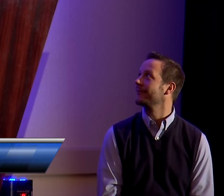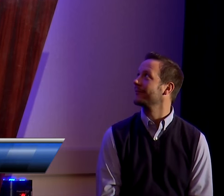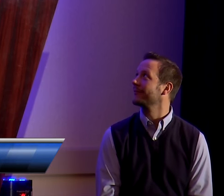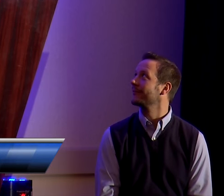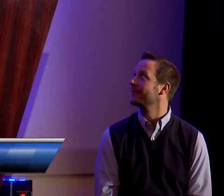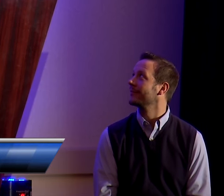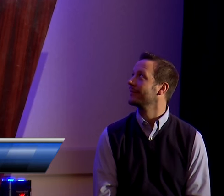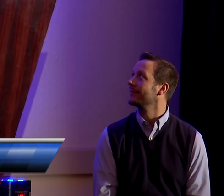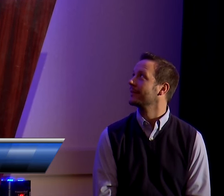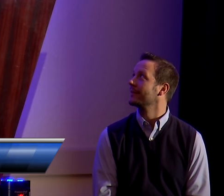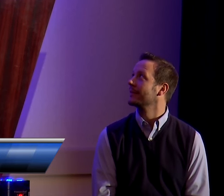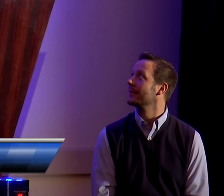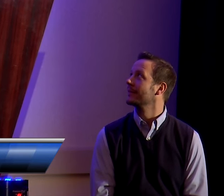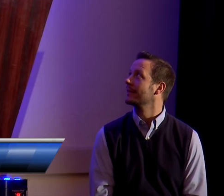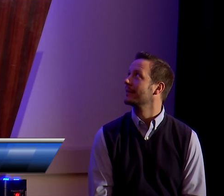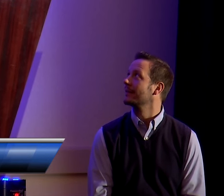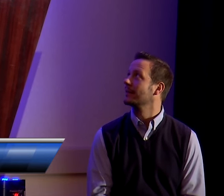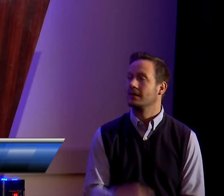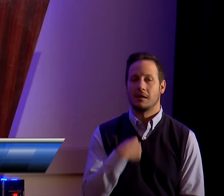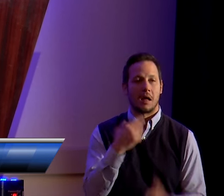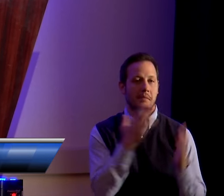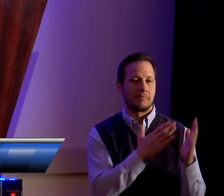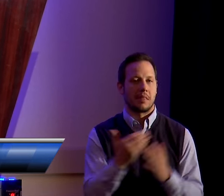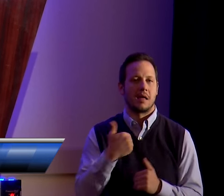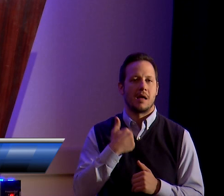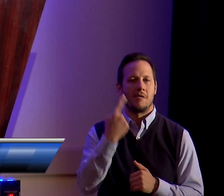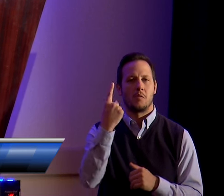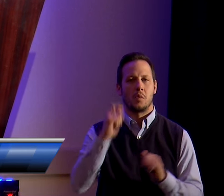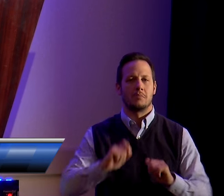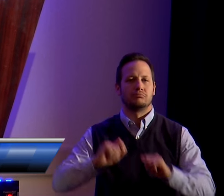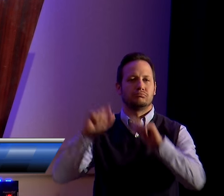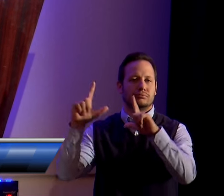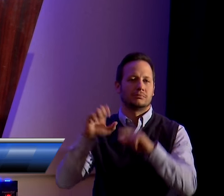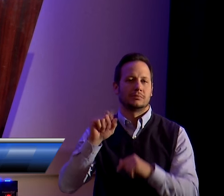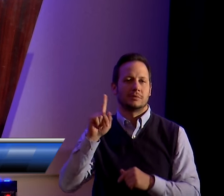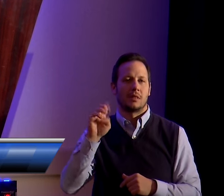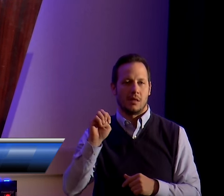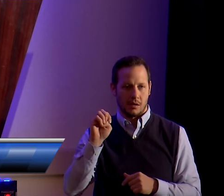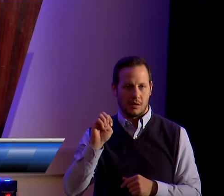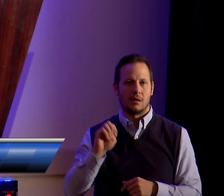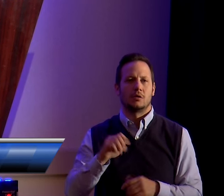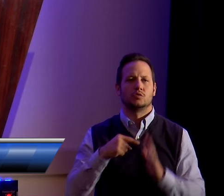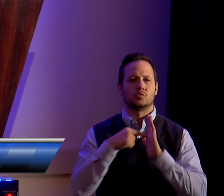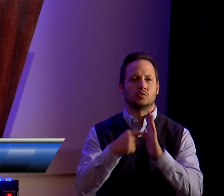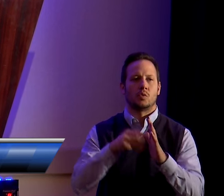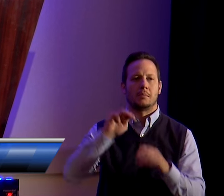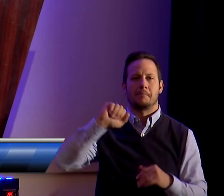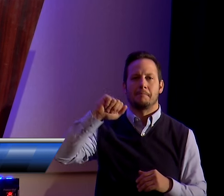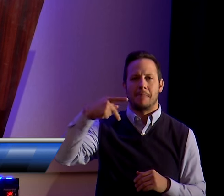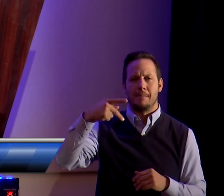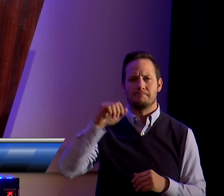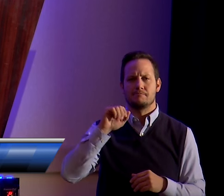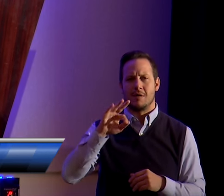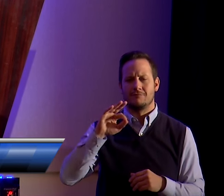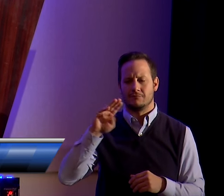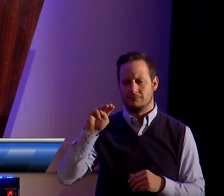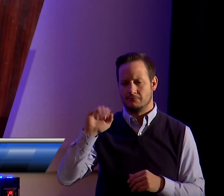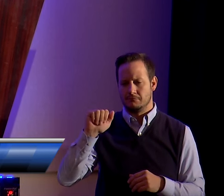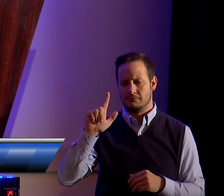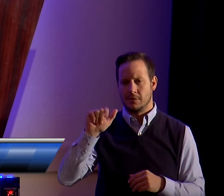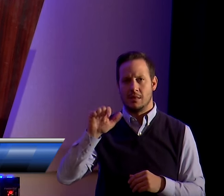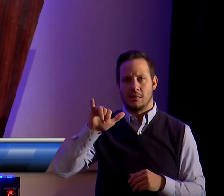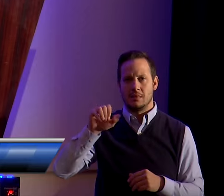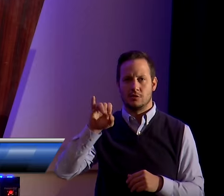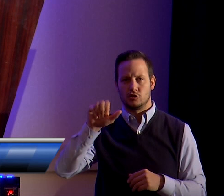I was actually going to have just one slide, and it was the map of Malaysia to show those of you who